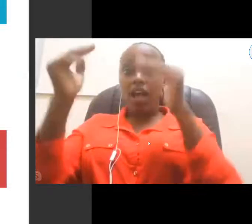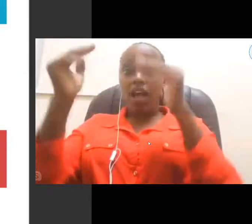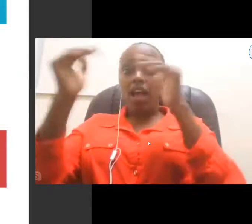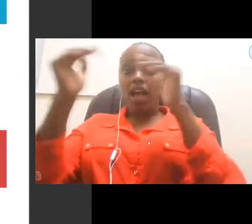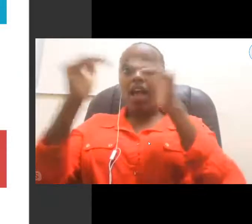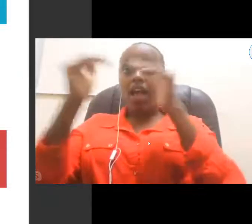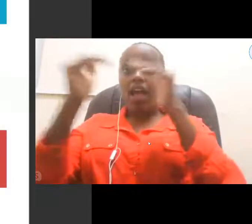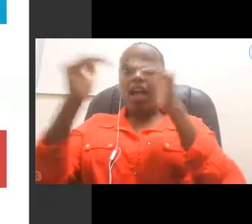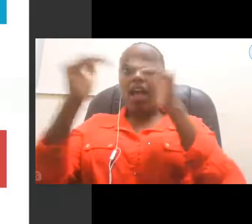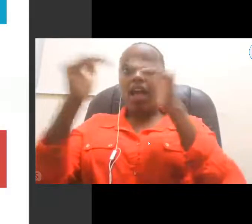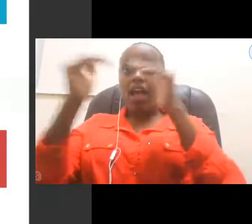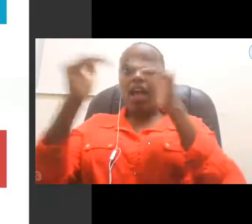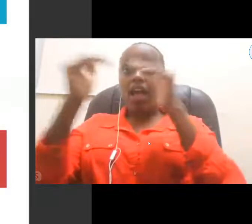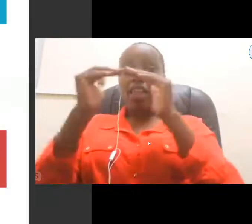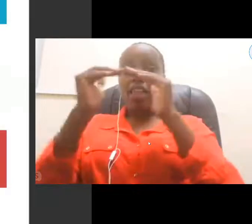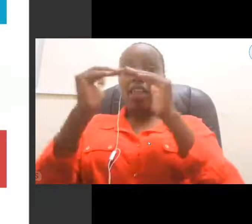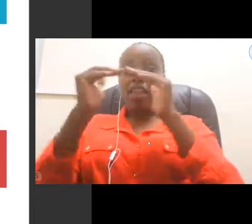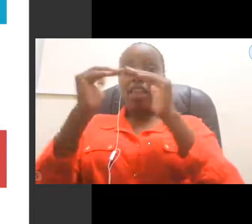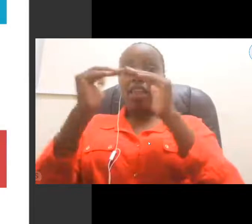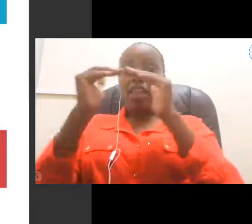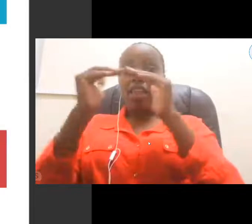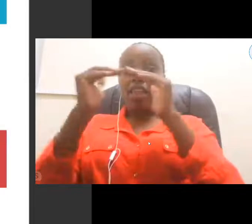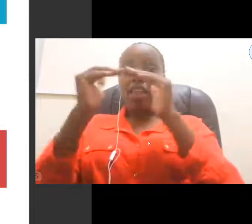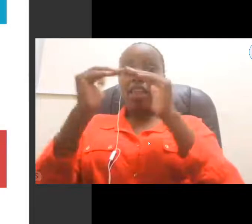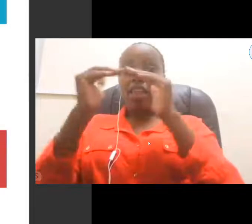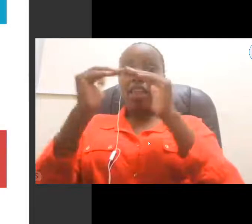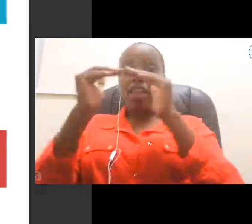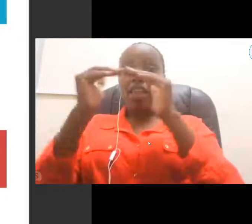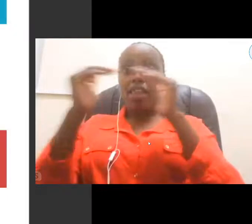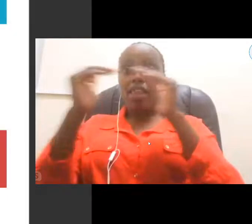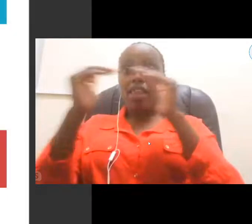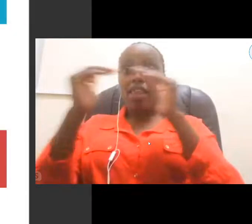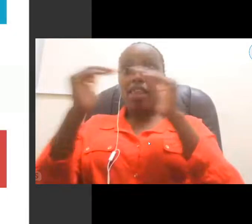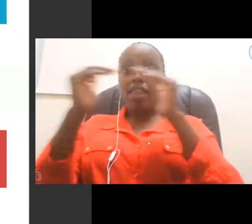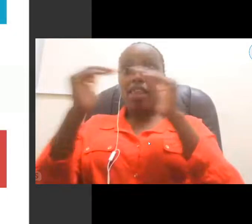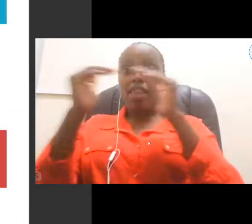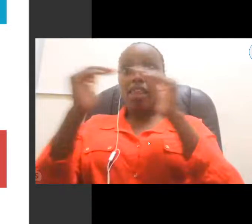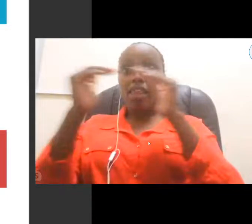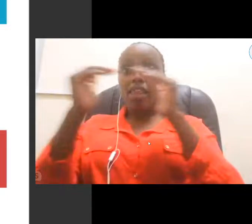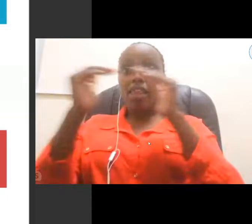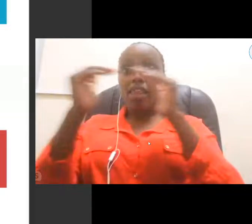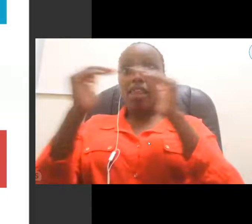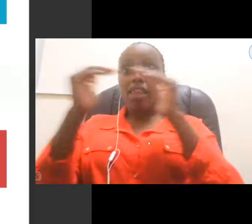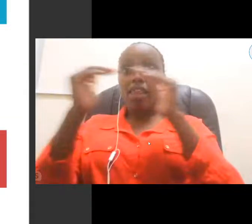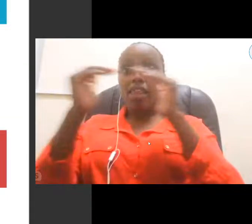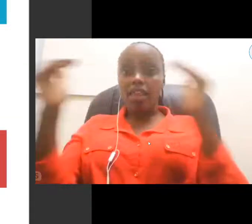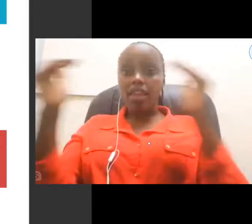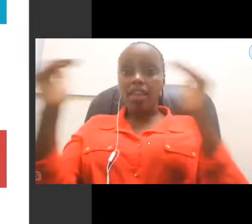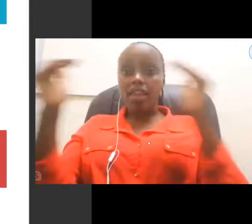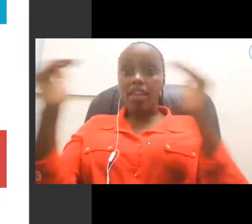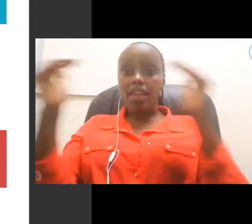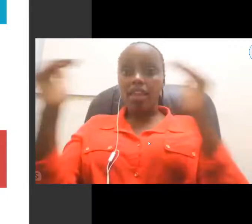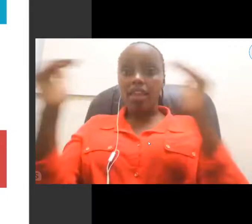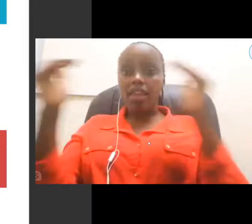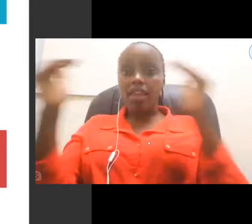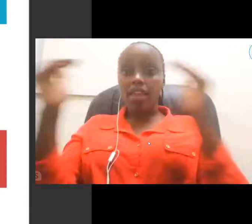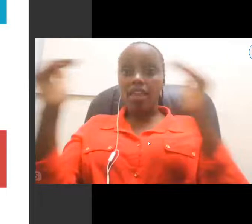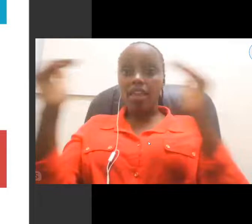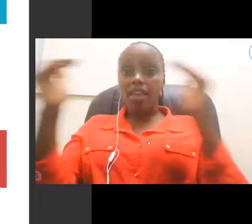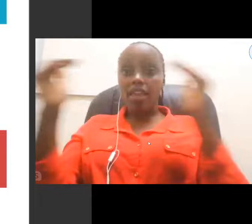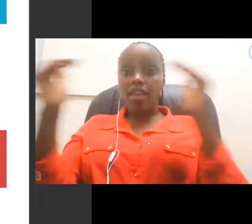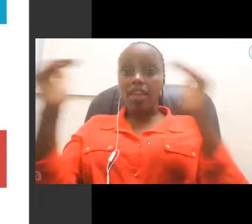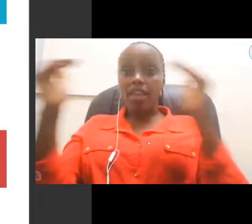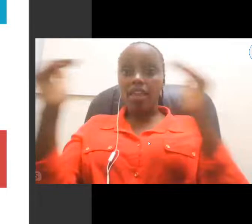forth. And under each key priority areas or focus area, we could then have strategic objectives, and then under